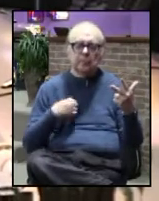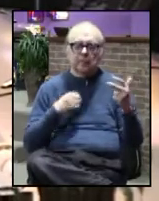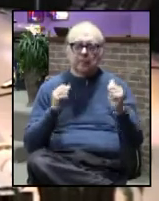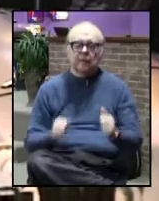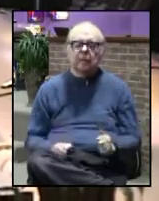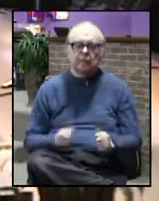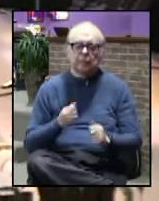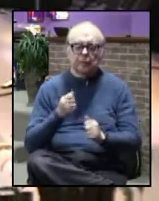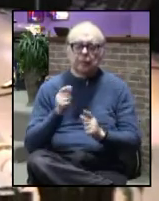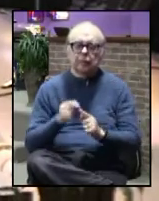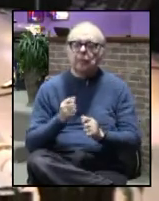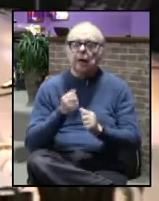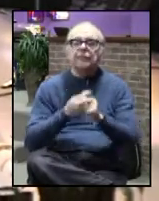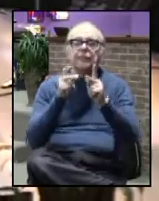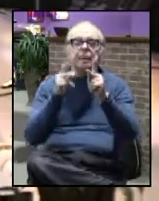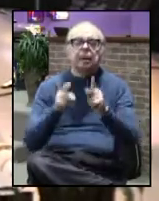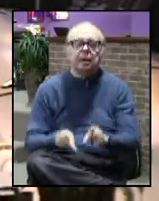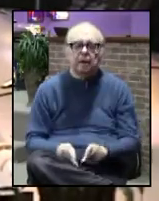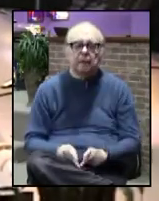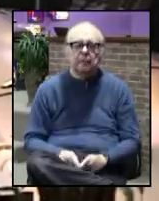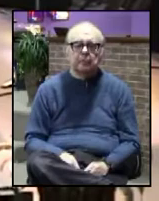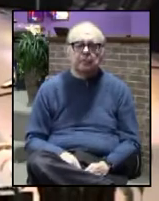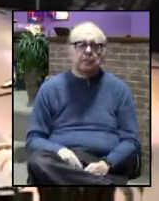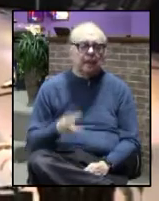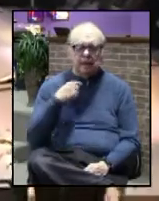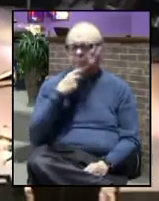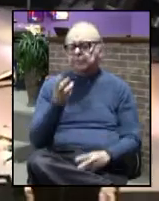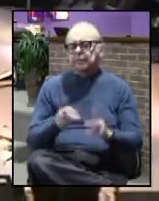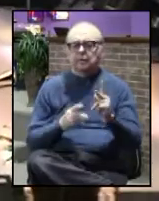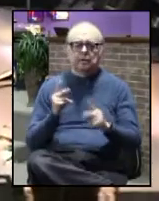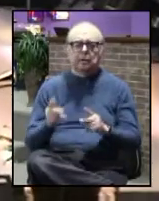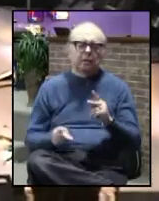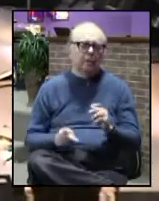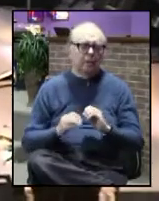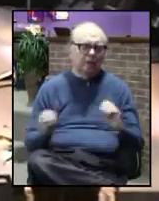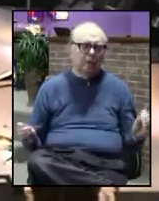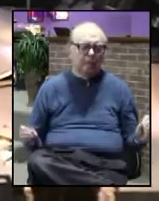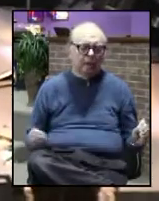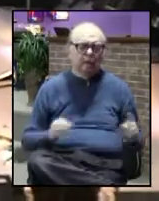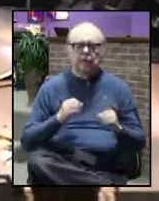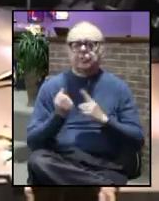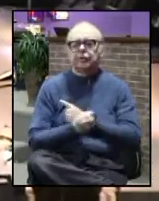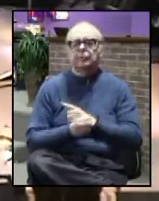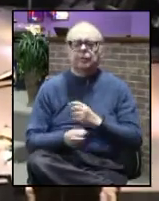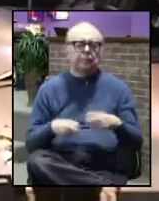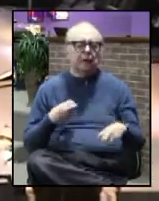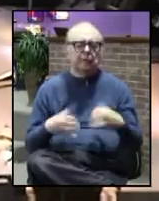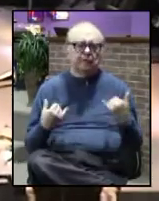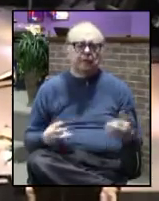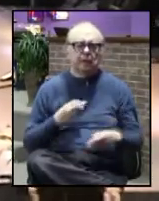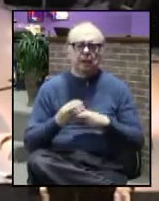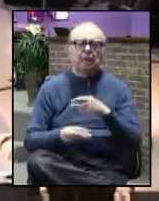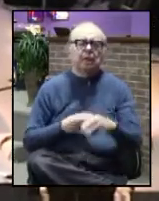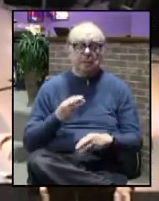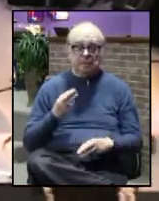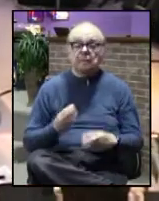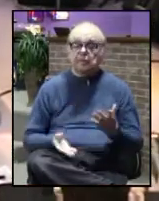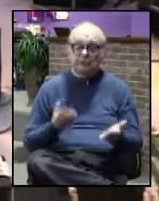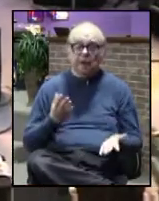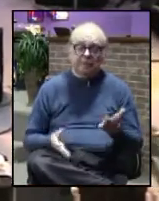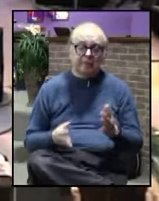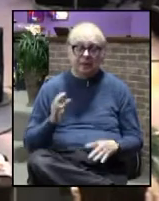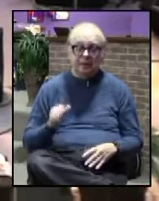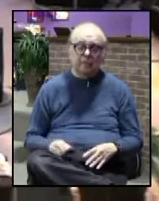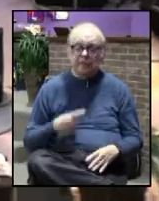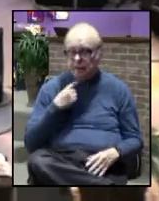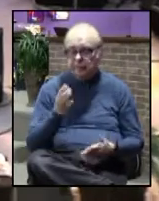available to everybody. I hear people say there is so much social injustice in the world. There may be, but let me